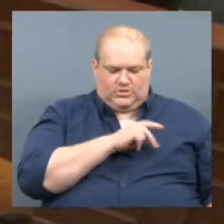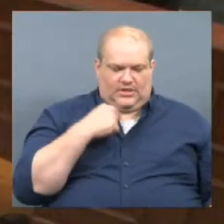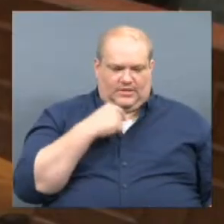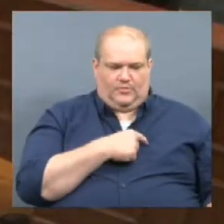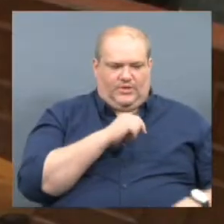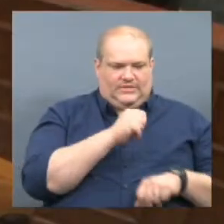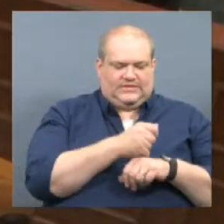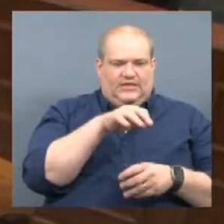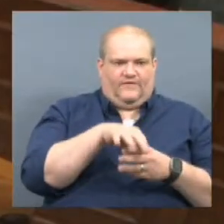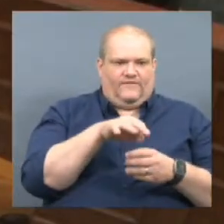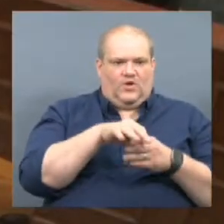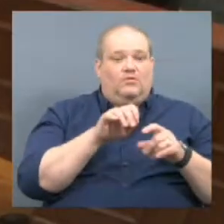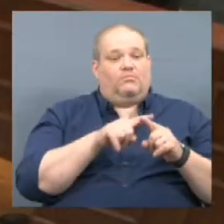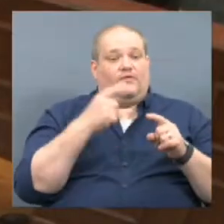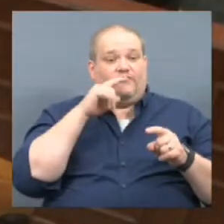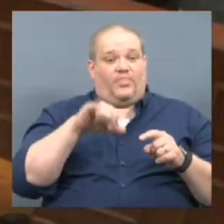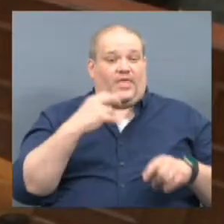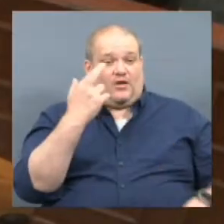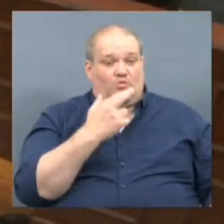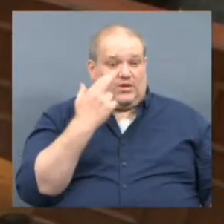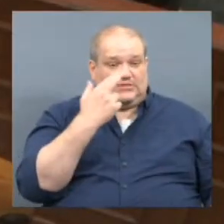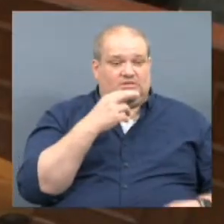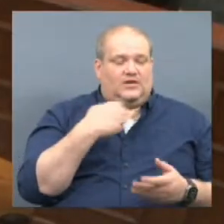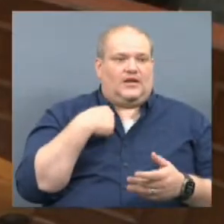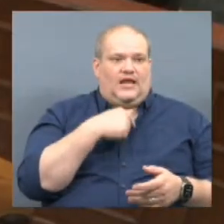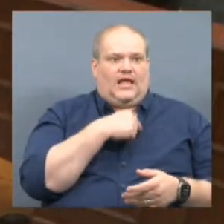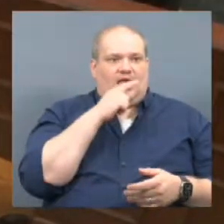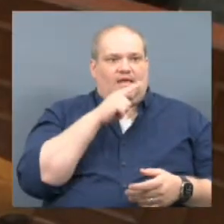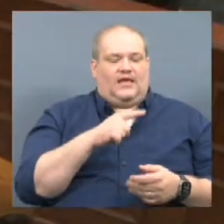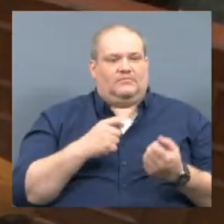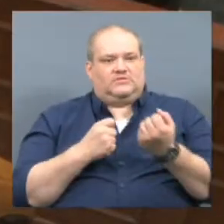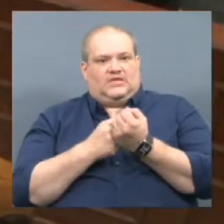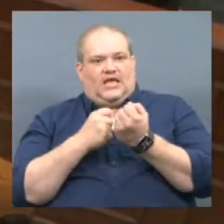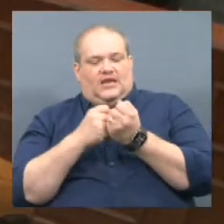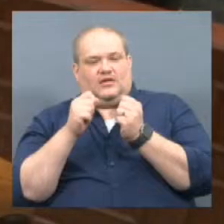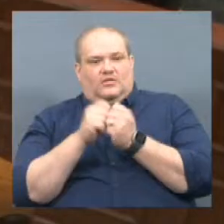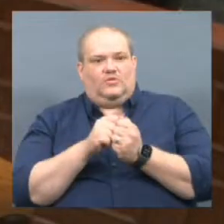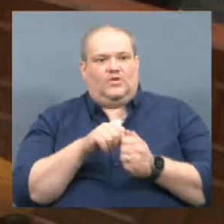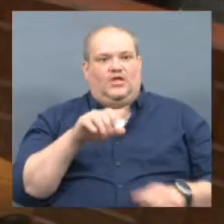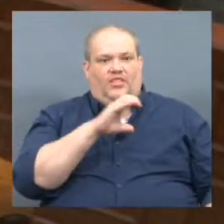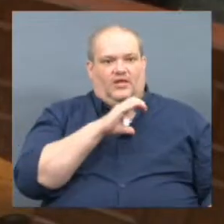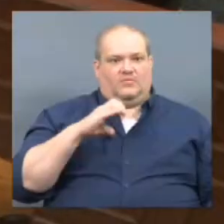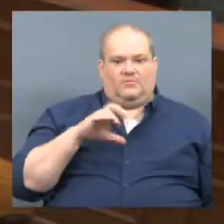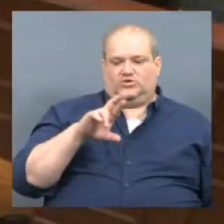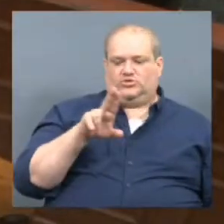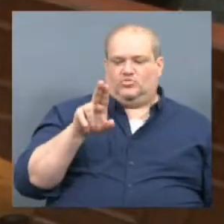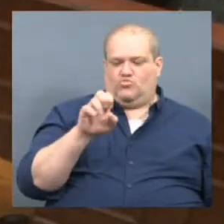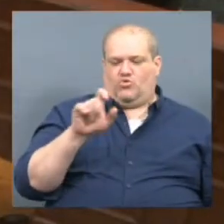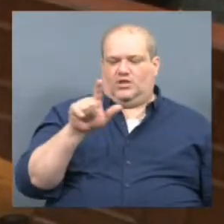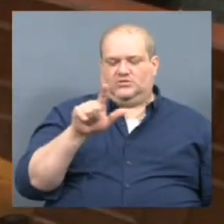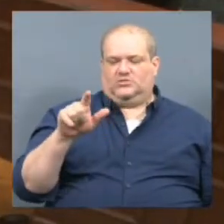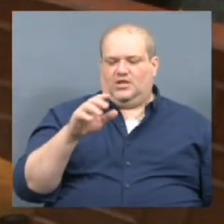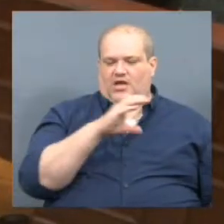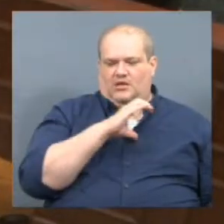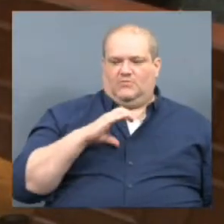we set it to vote. Right. But for this reason, for the record, I am siding with Commissioner Russell and Commissioner Hart. I understand, but